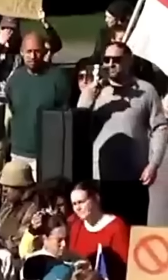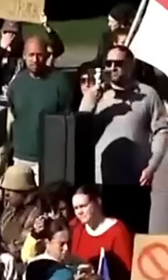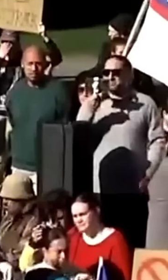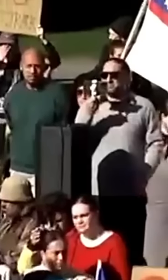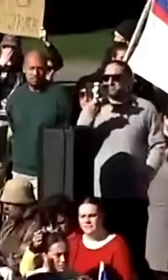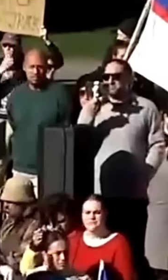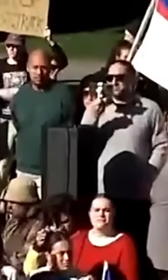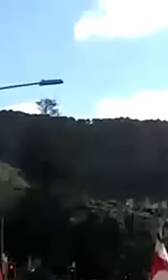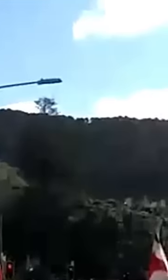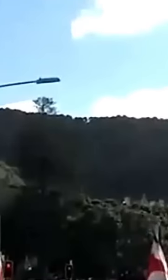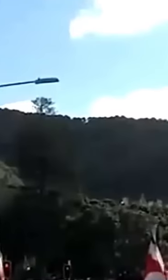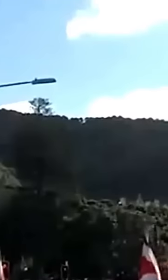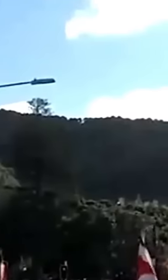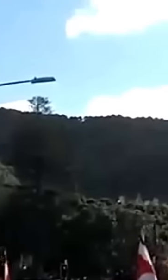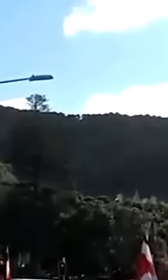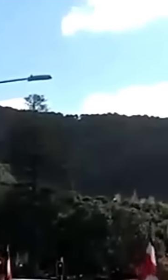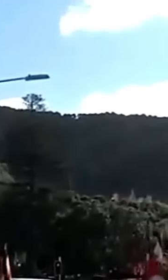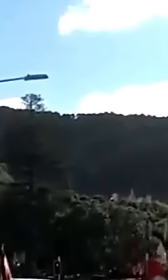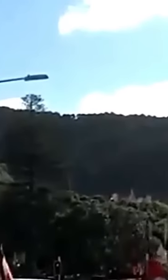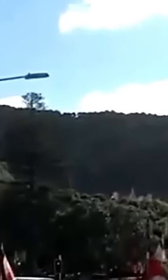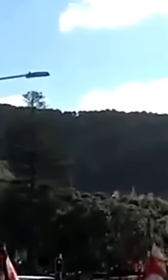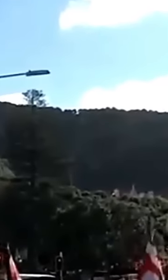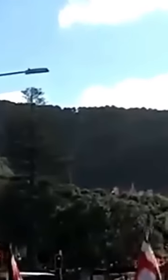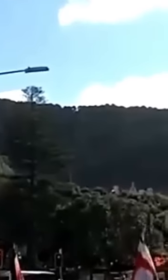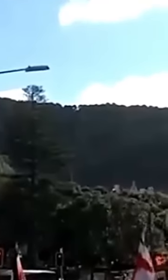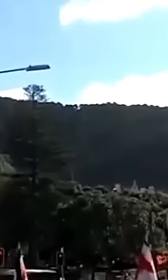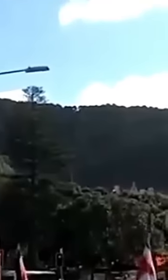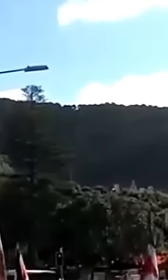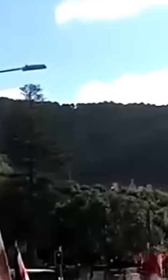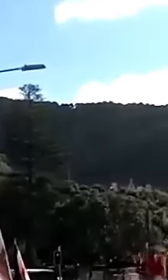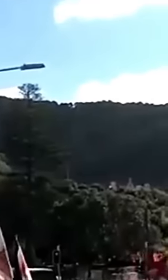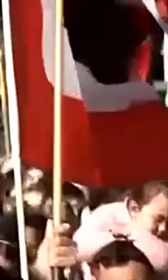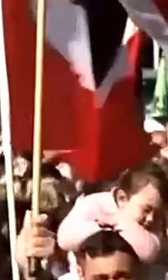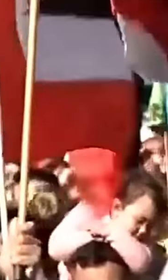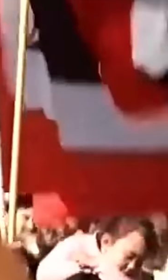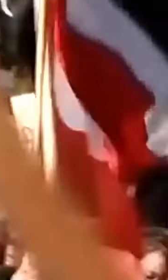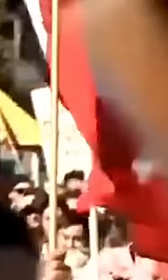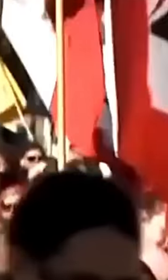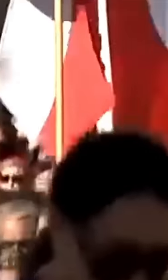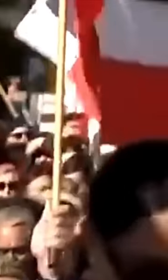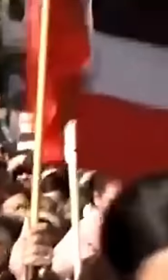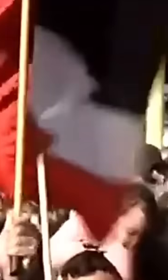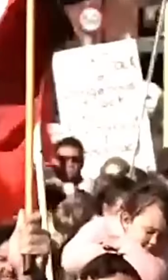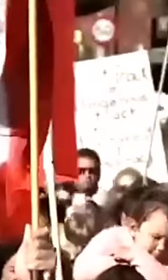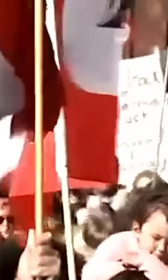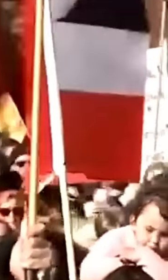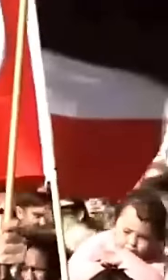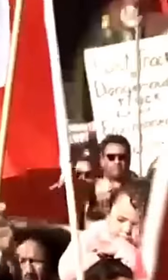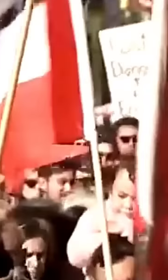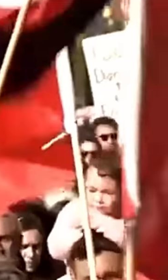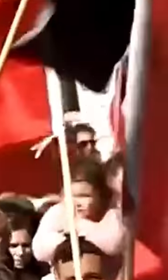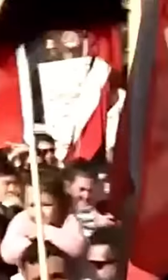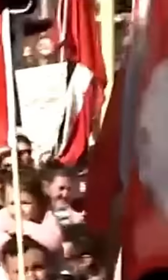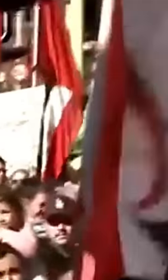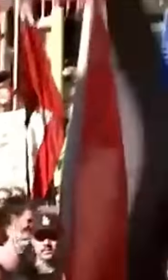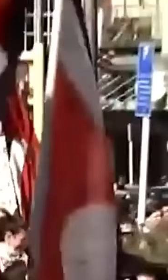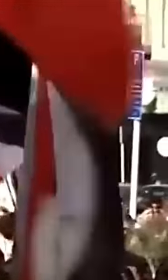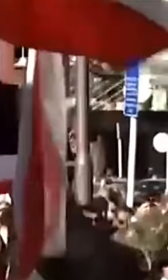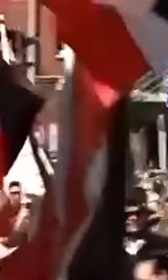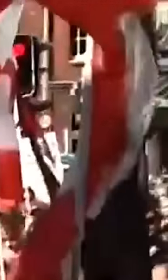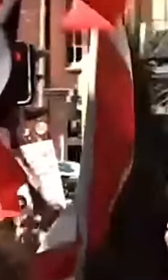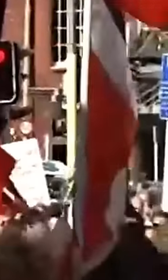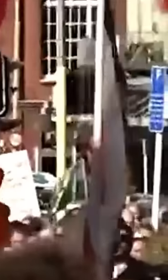the fast-track bill. There was barely a sound, only the subtle patter of footsteps, hundreds of them,